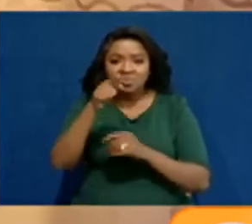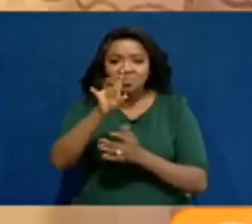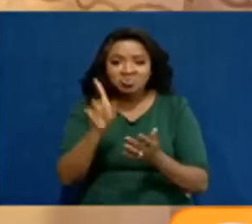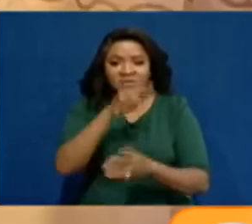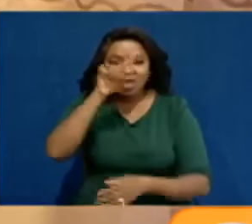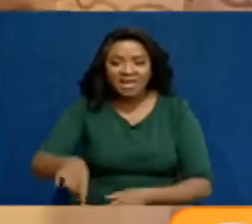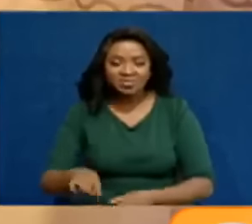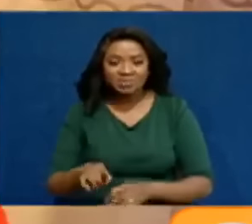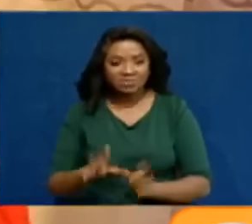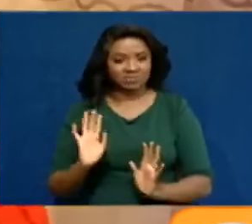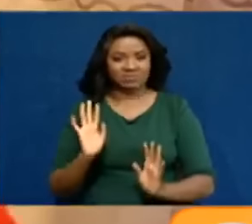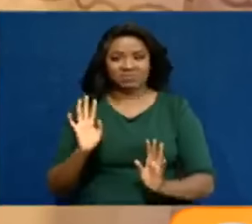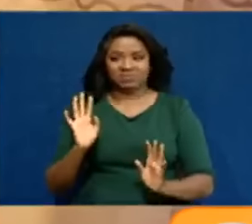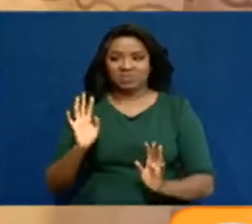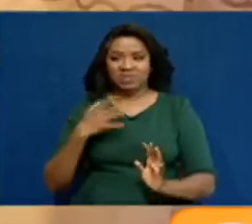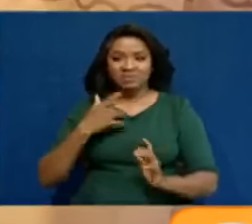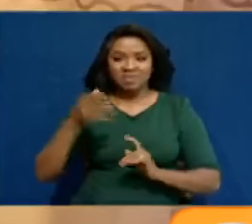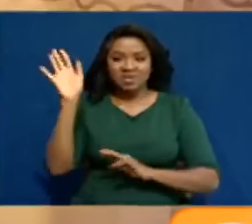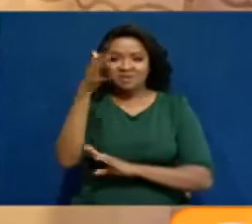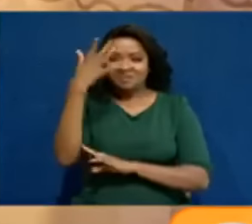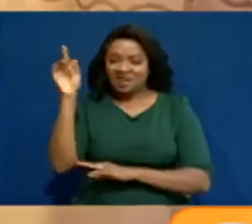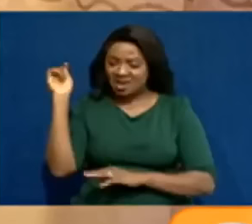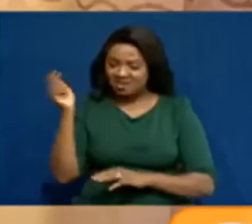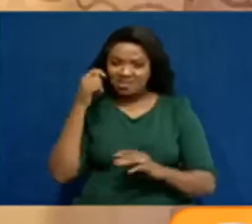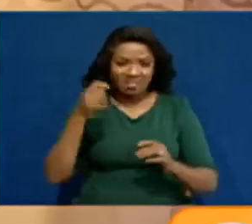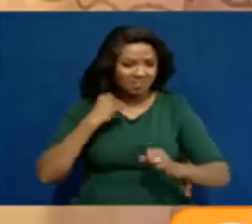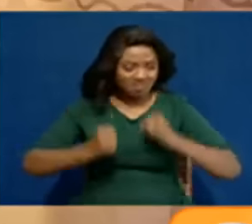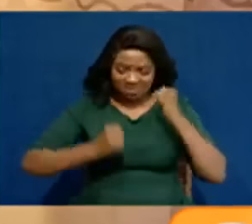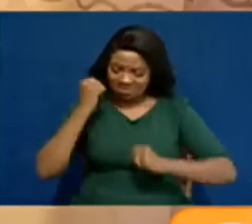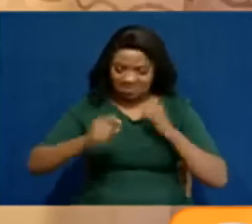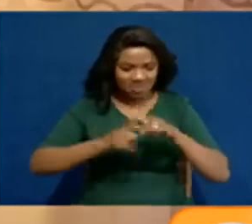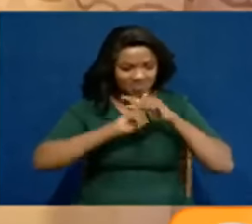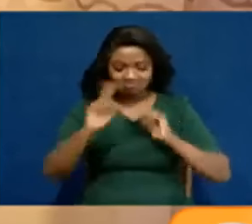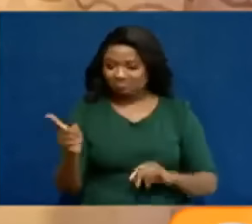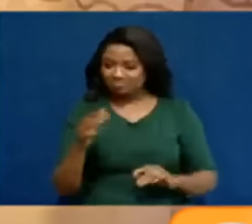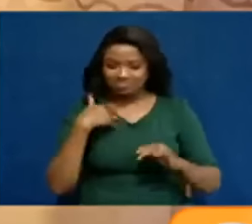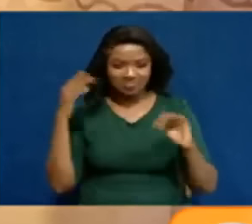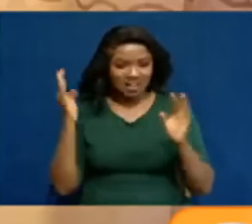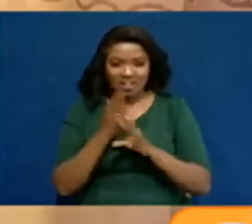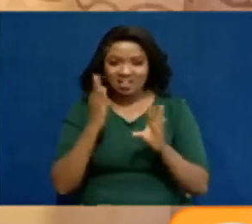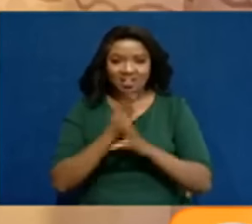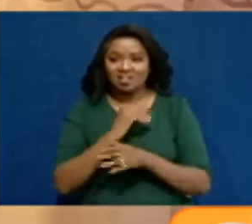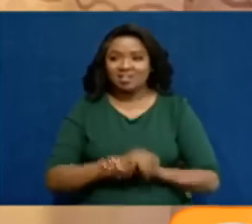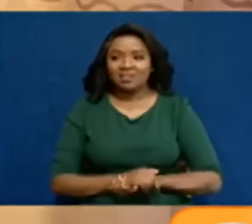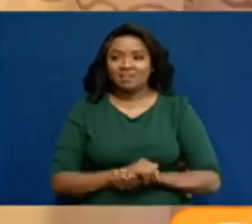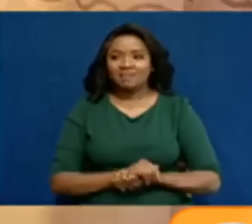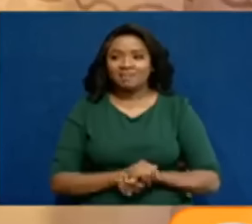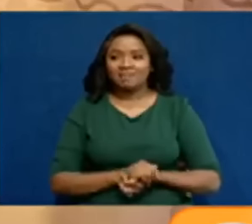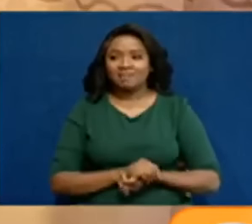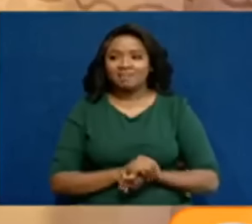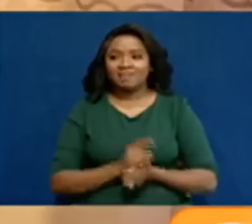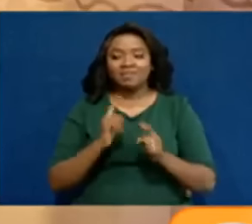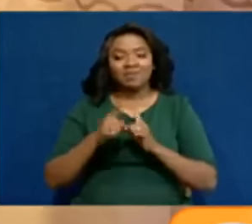been disqualified. Nilishika flag tu hivi nikitembea mbio. Baka jini huko. So yeah. I really thank the